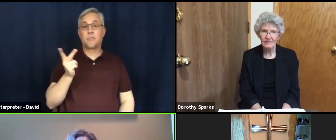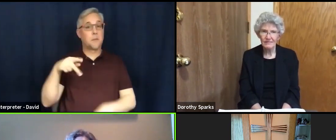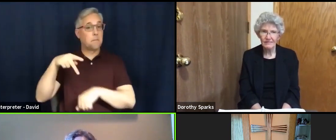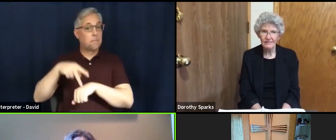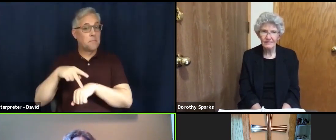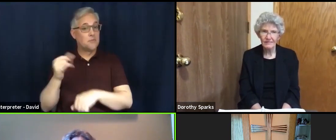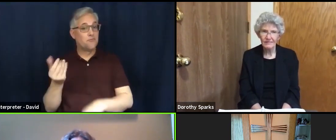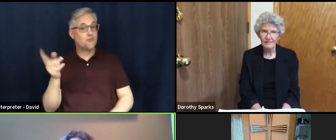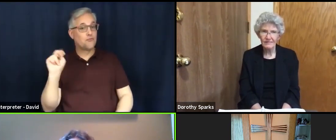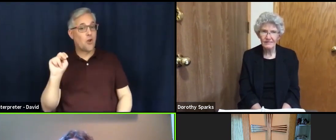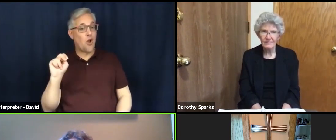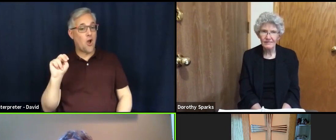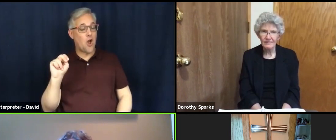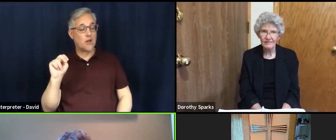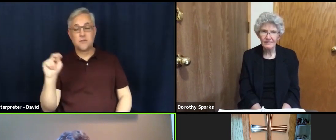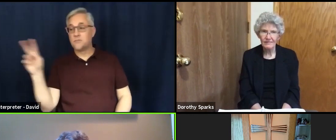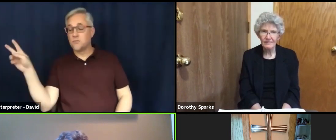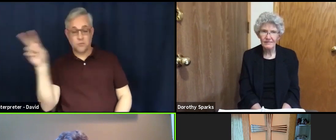needed.